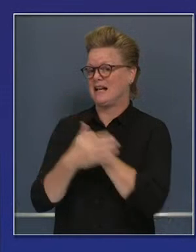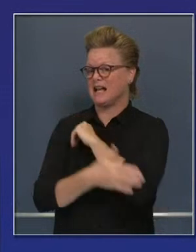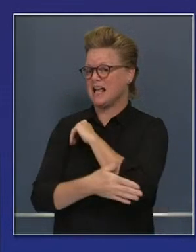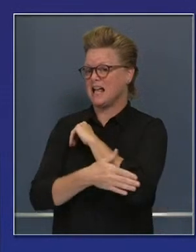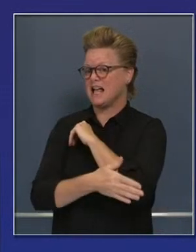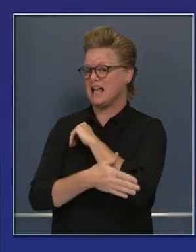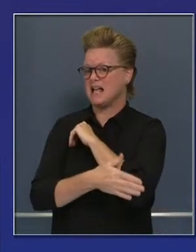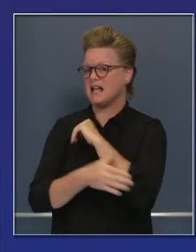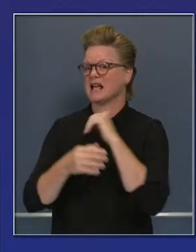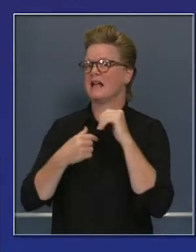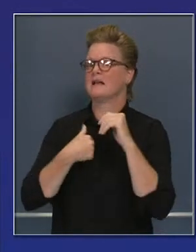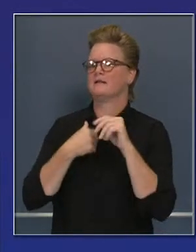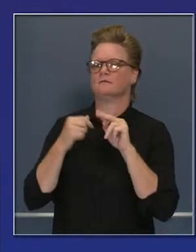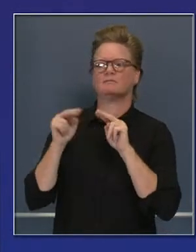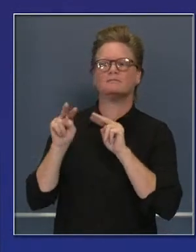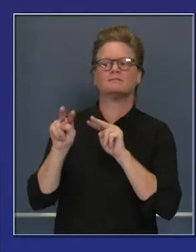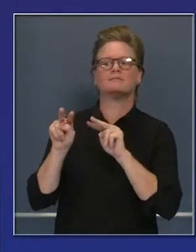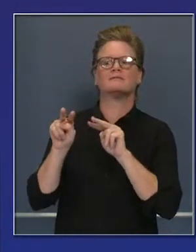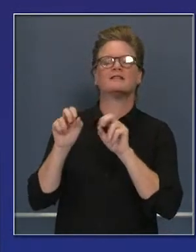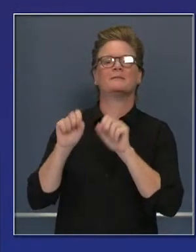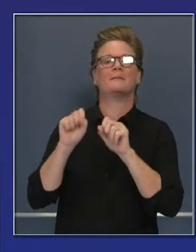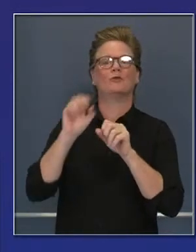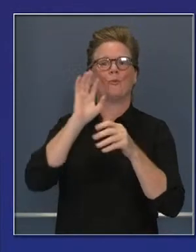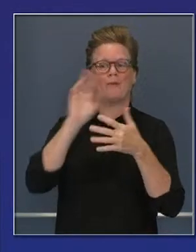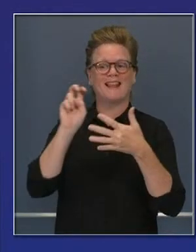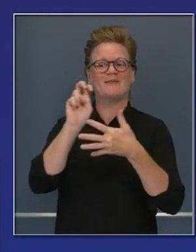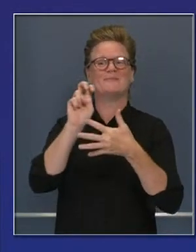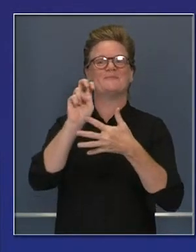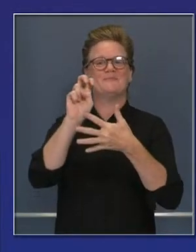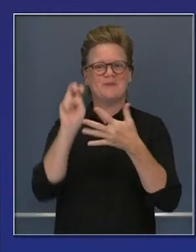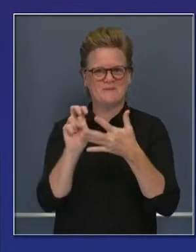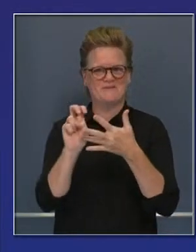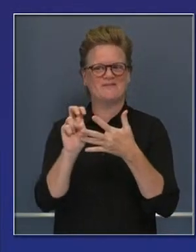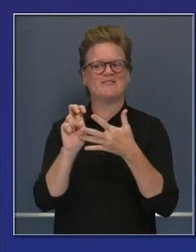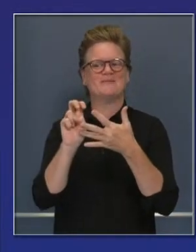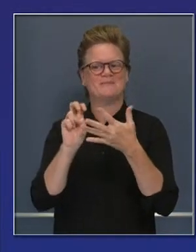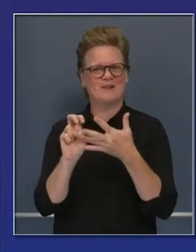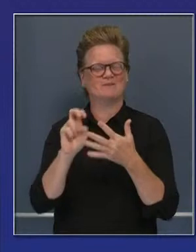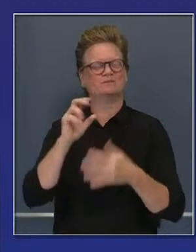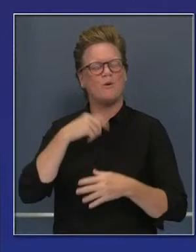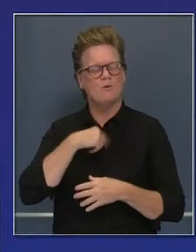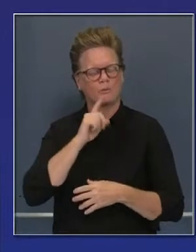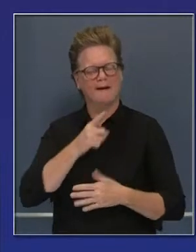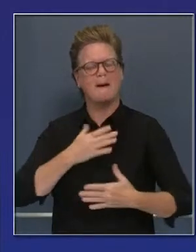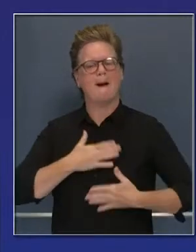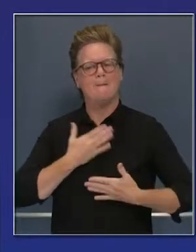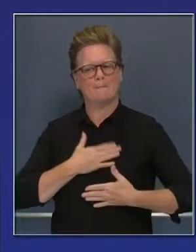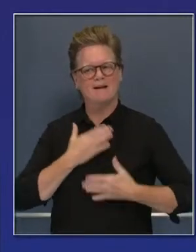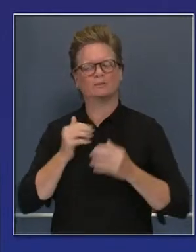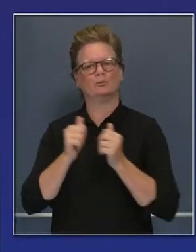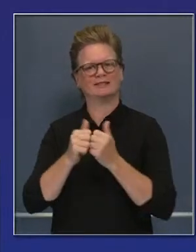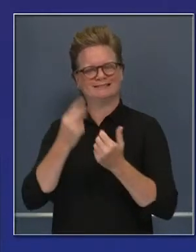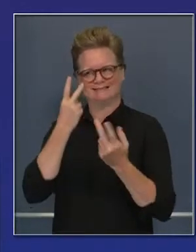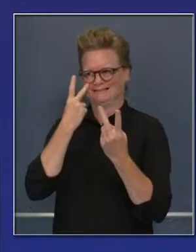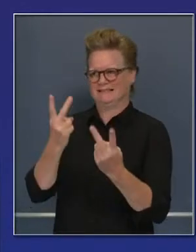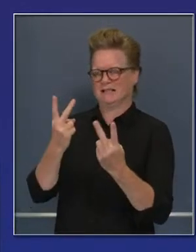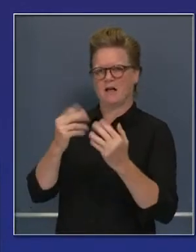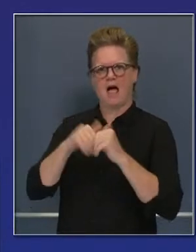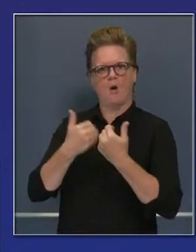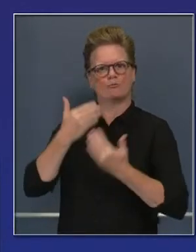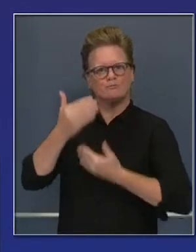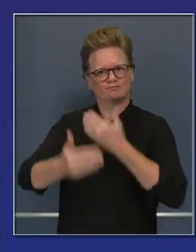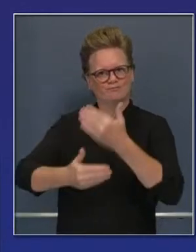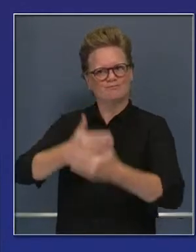over the course of the next week. So there's a lot of activity in this space, a lot of progress that's been made in the state